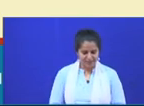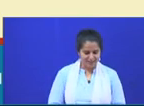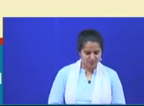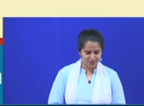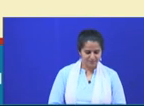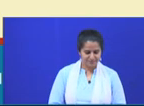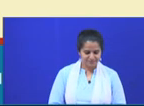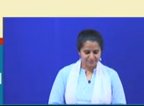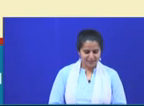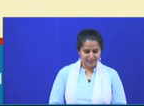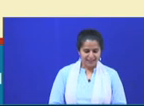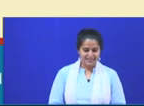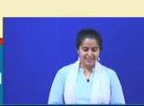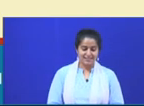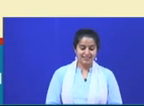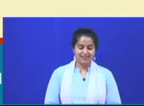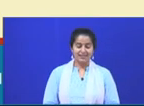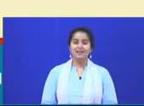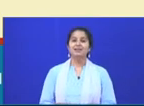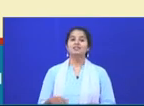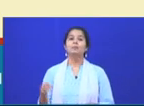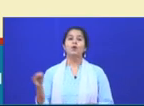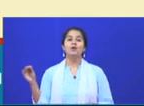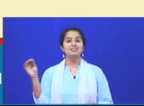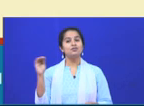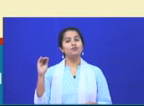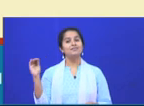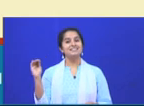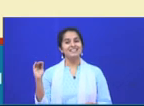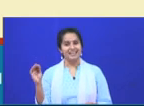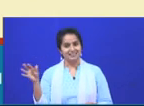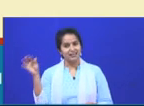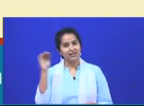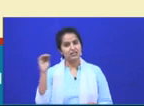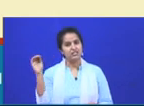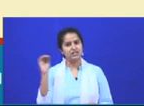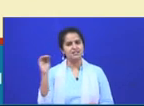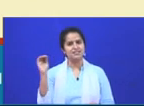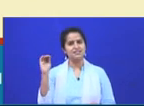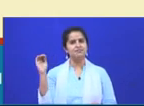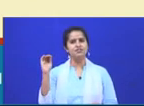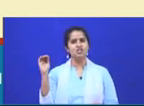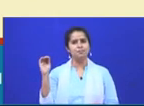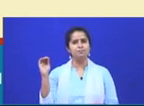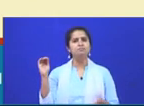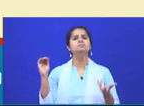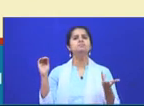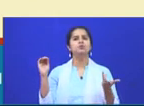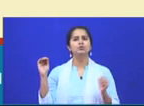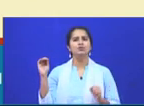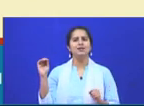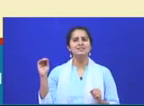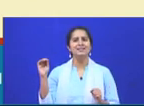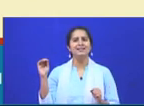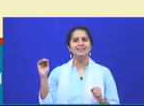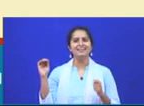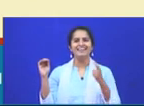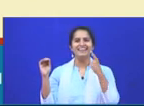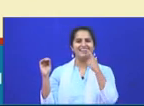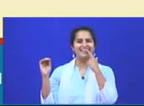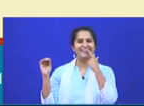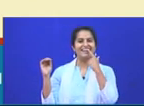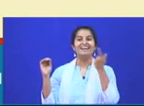subhashita is a very nice one. It says, the poison of a snake, takshakasya visham, kutra asti,